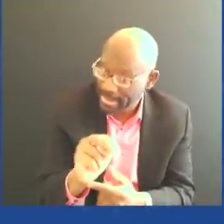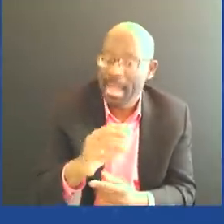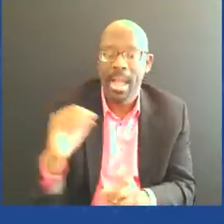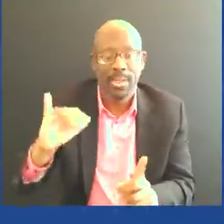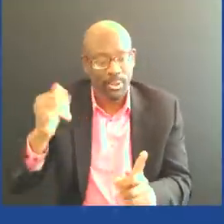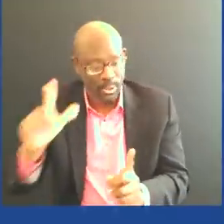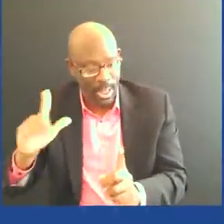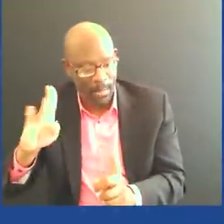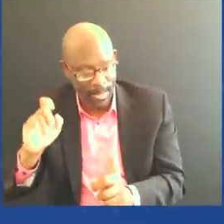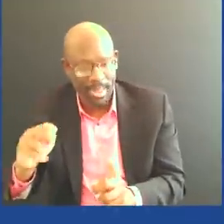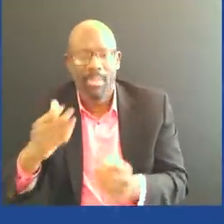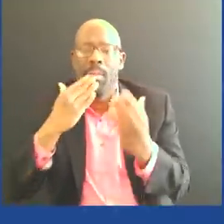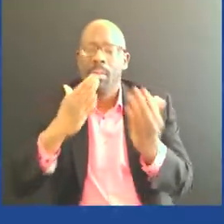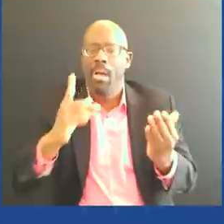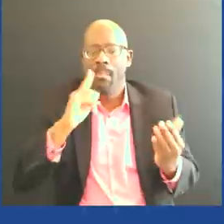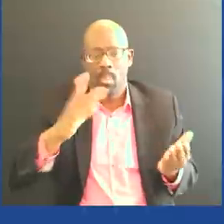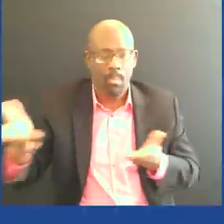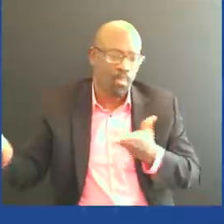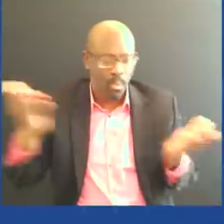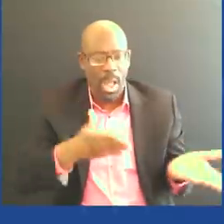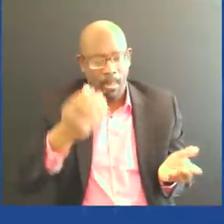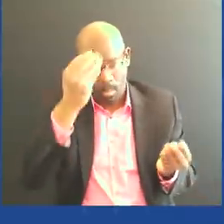him. Both of them.